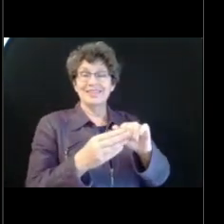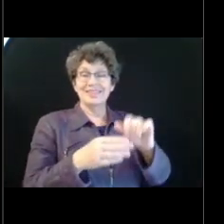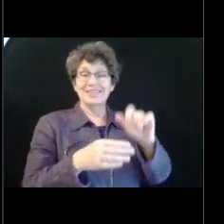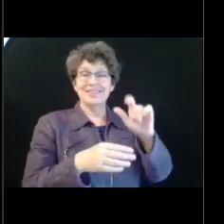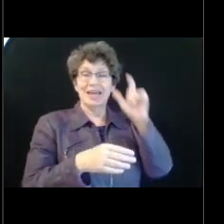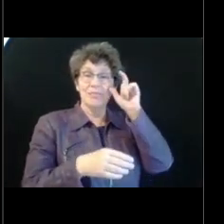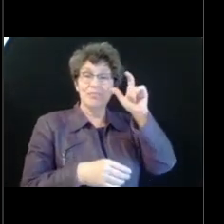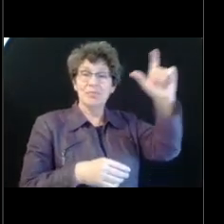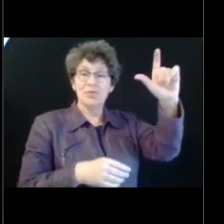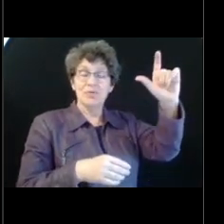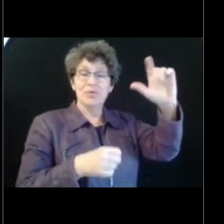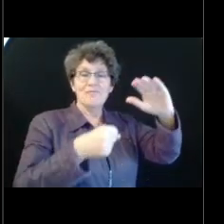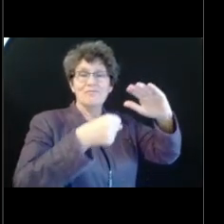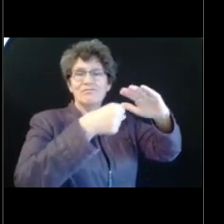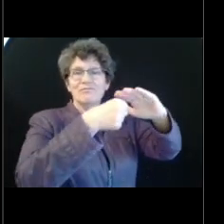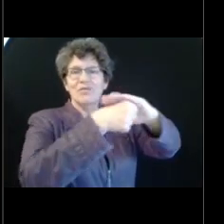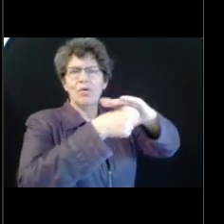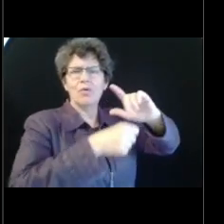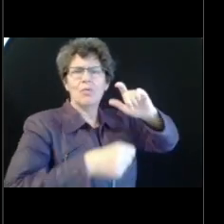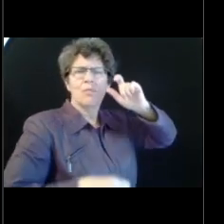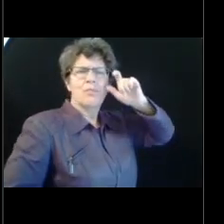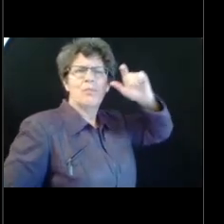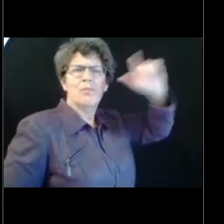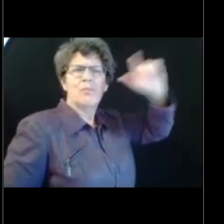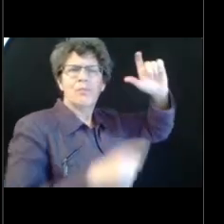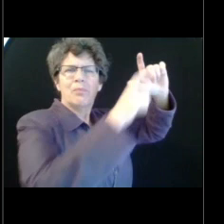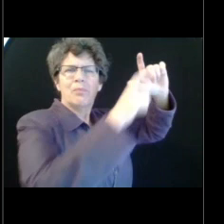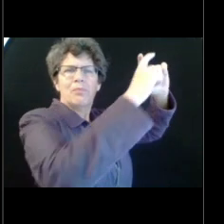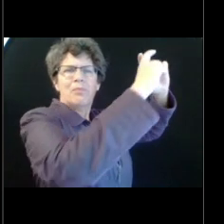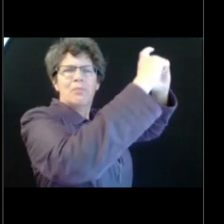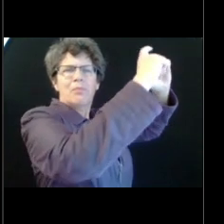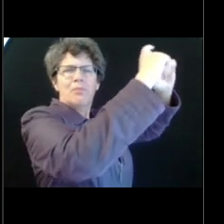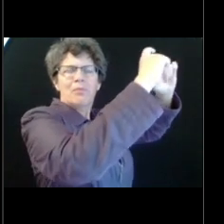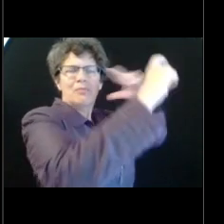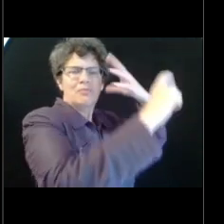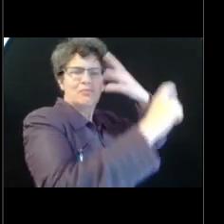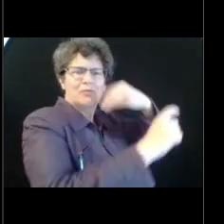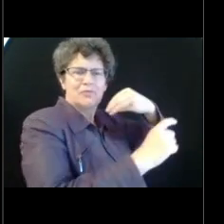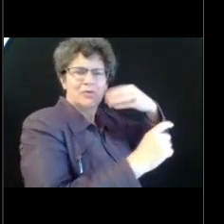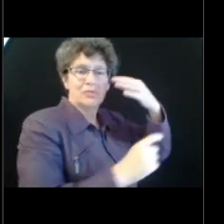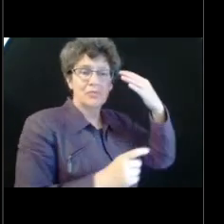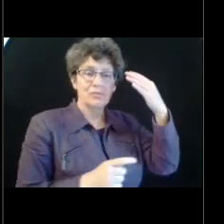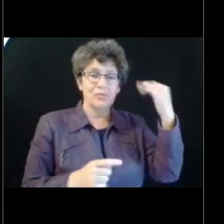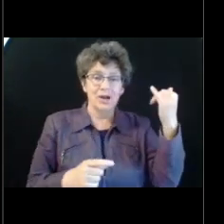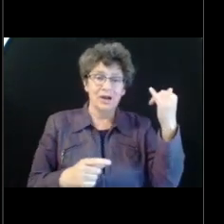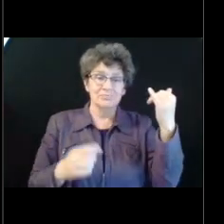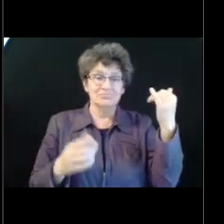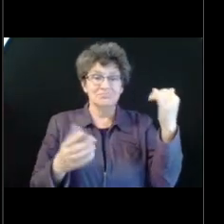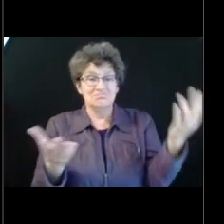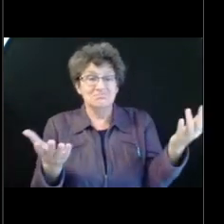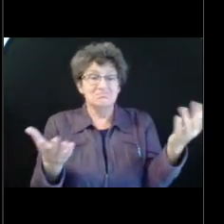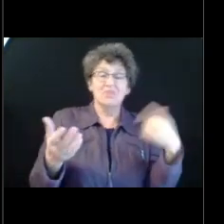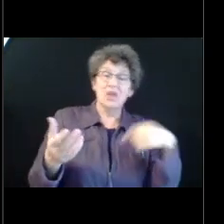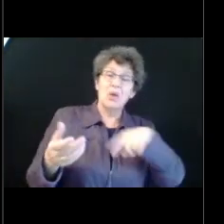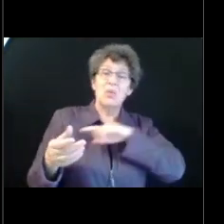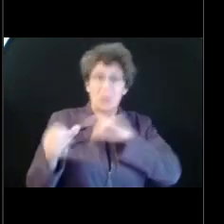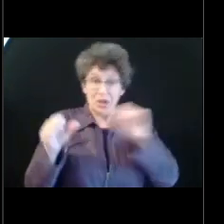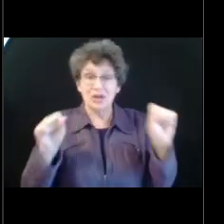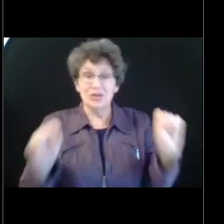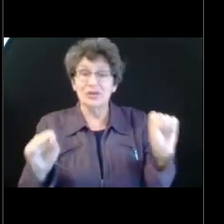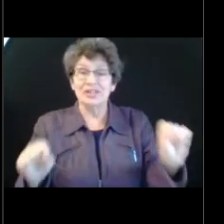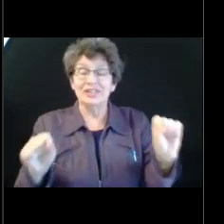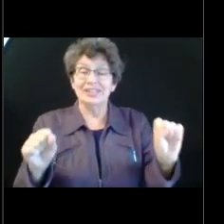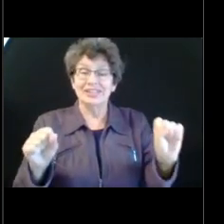Partly because our hips and knees were still working. We thought it was a good time to go, just in case we couldn't go